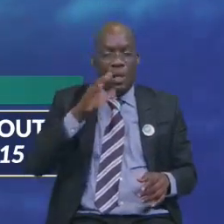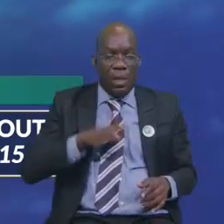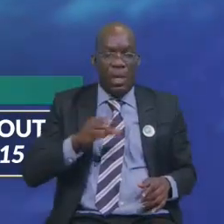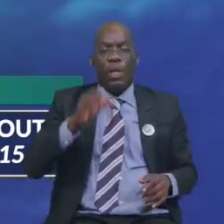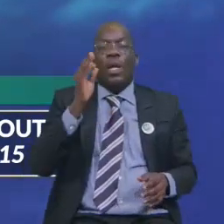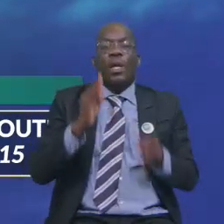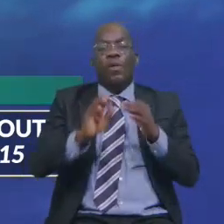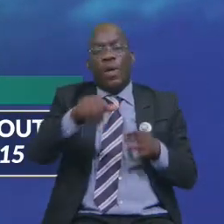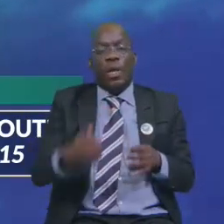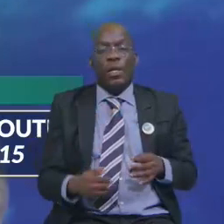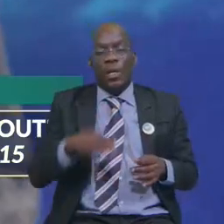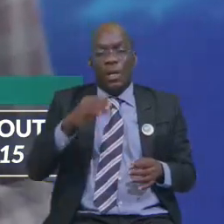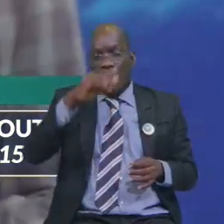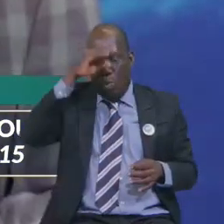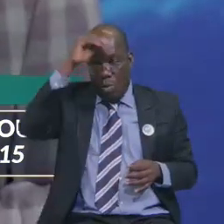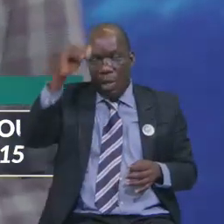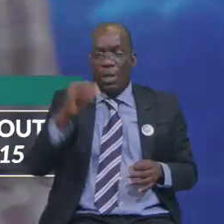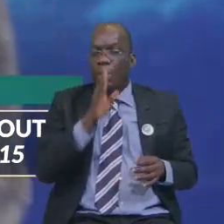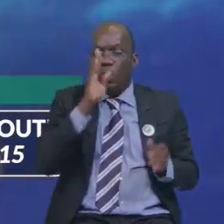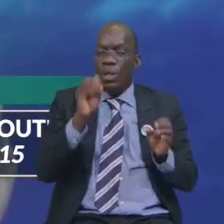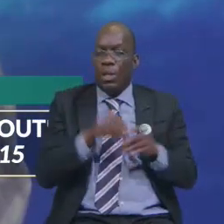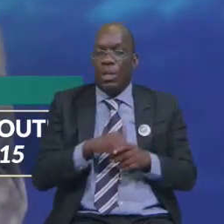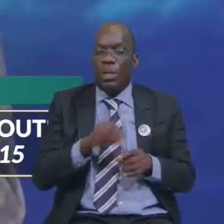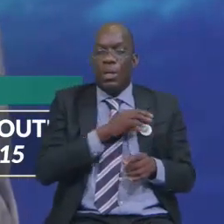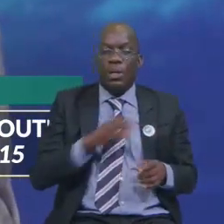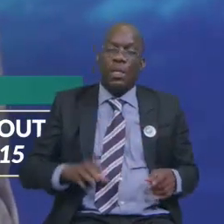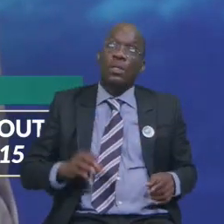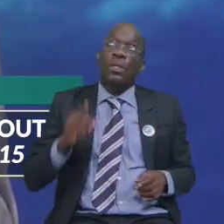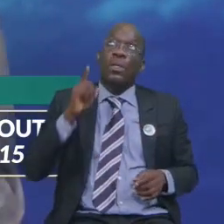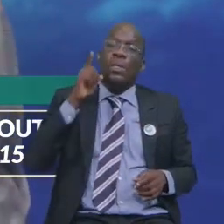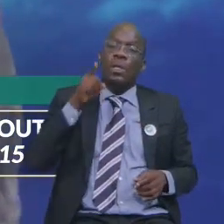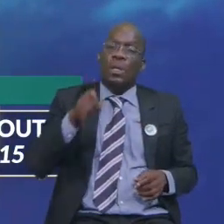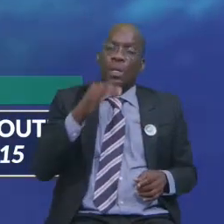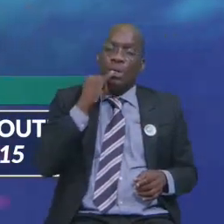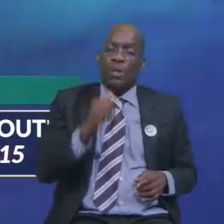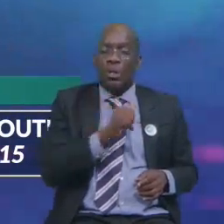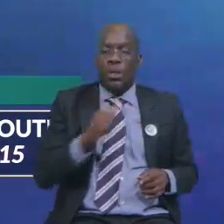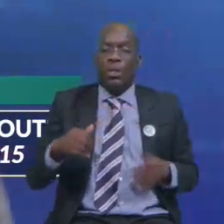in Christ, he is a new creature.